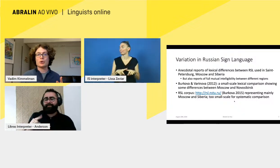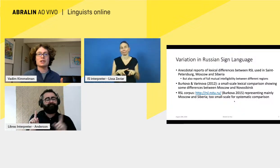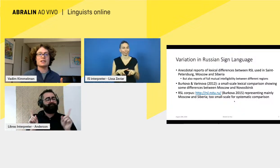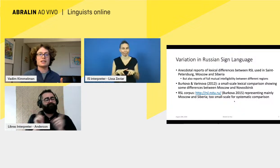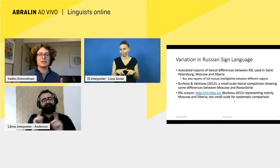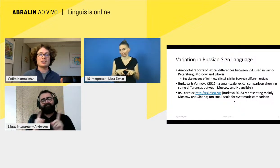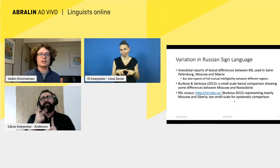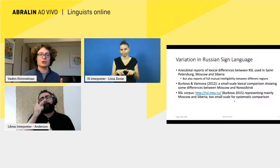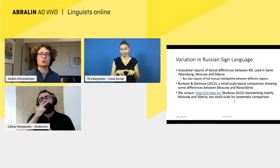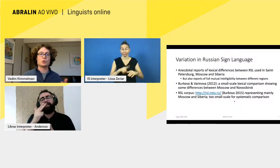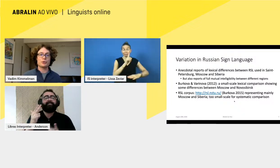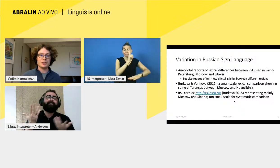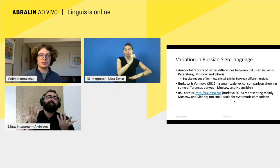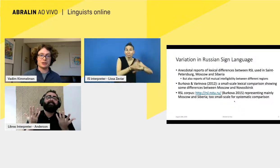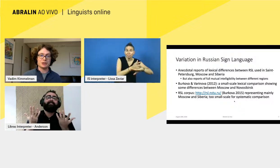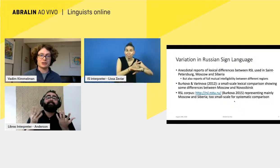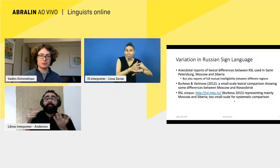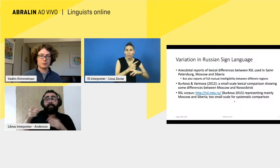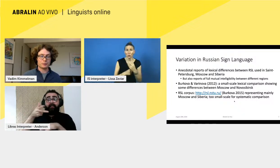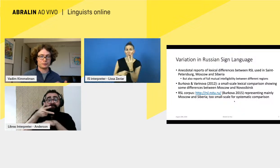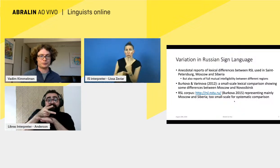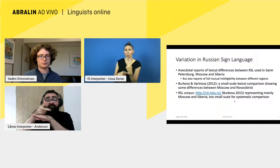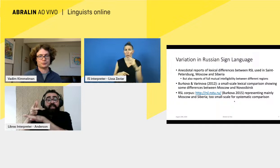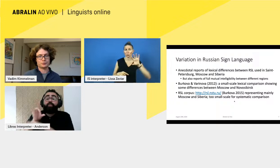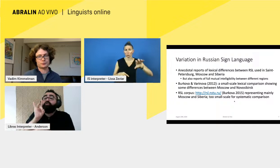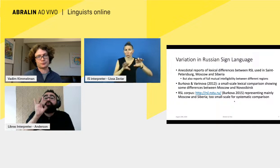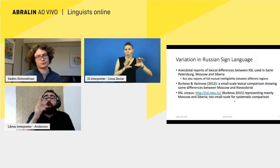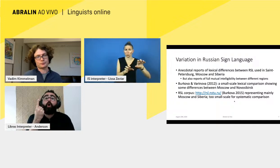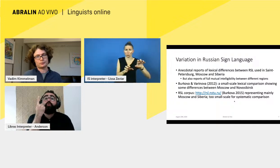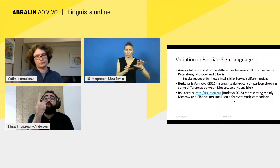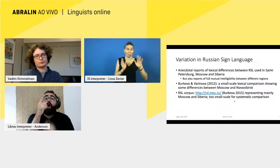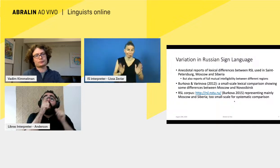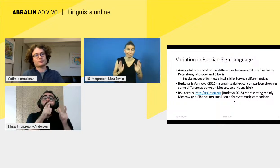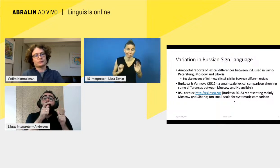recordings were only done in 2 regions.